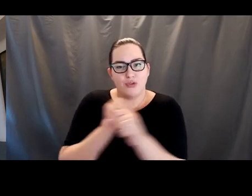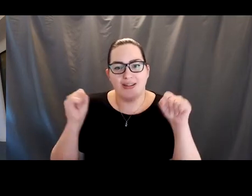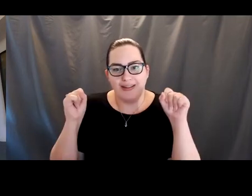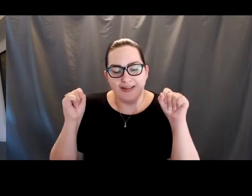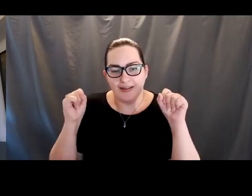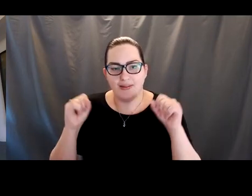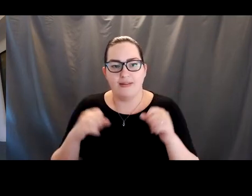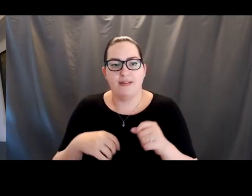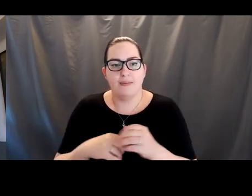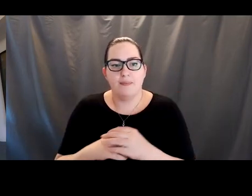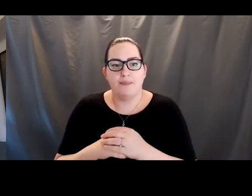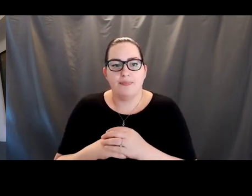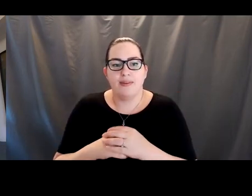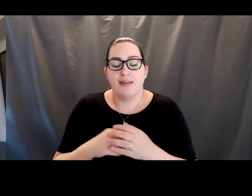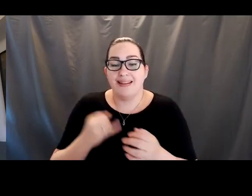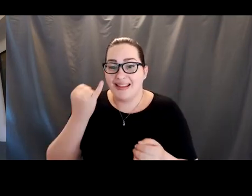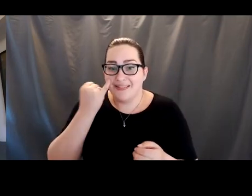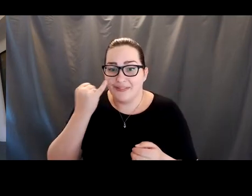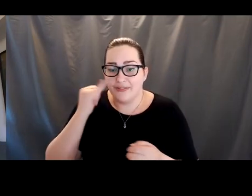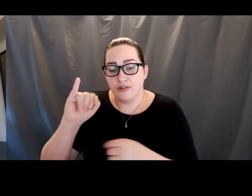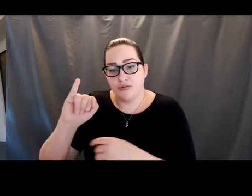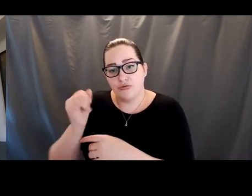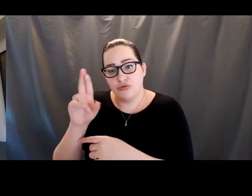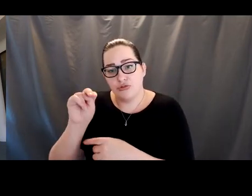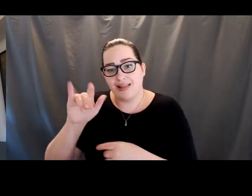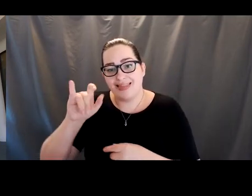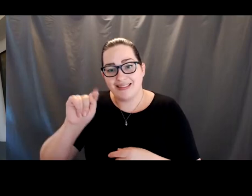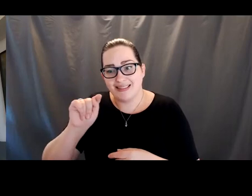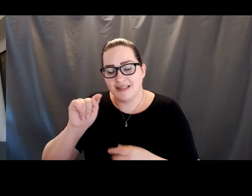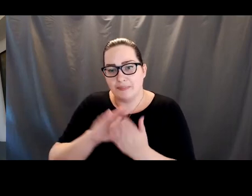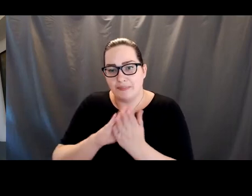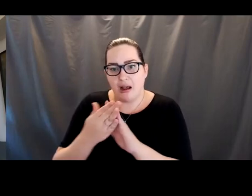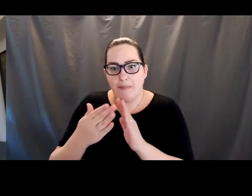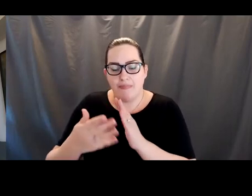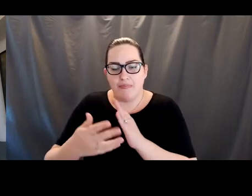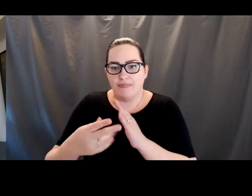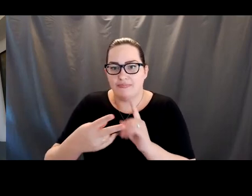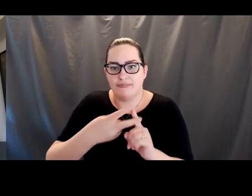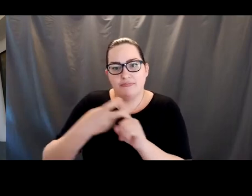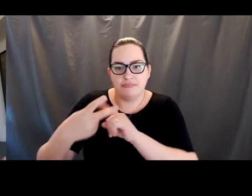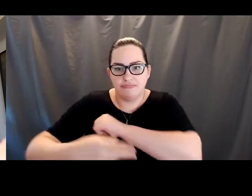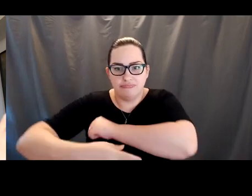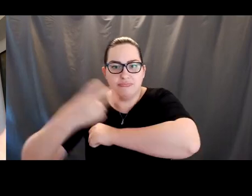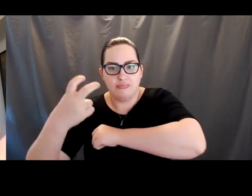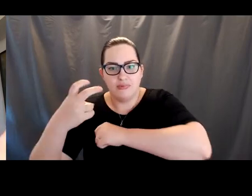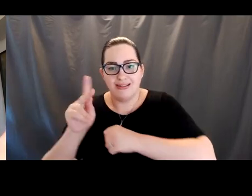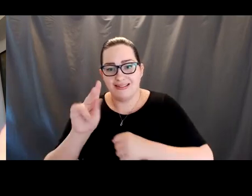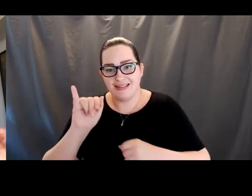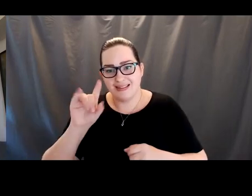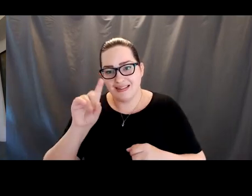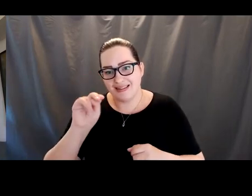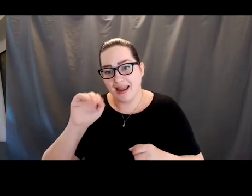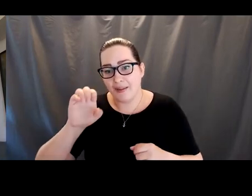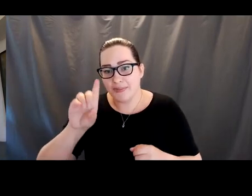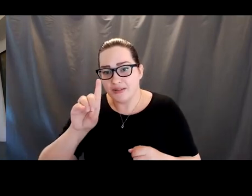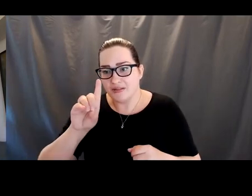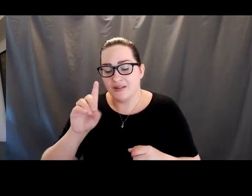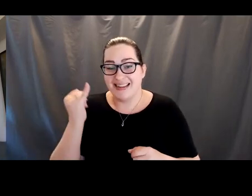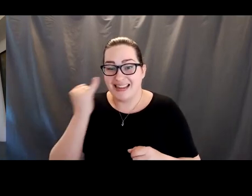hurt. Because if you have a kidnapped journalist, does it help if we're publicizing that they're being held by the Taliban or